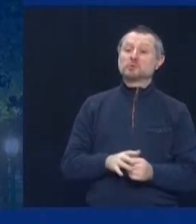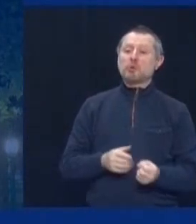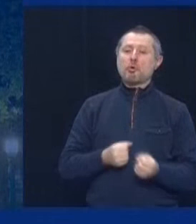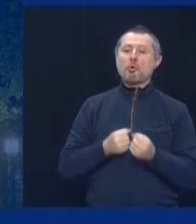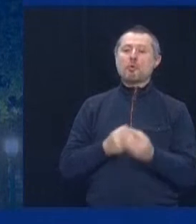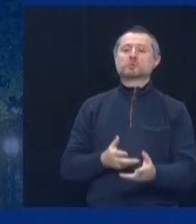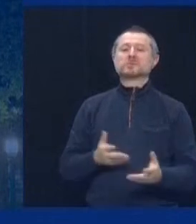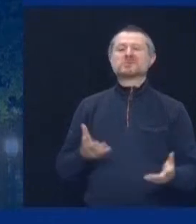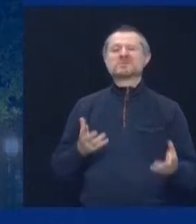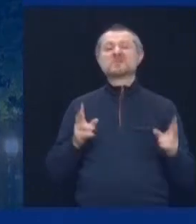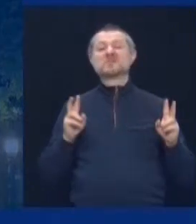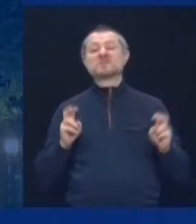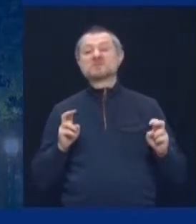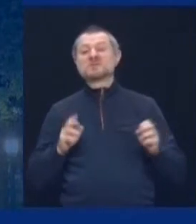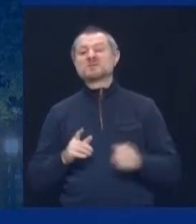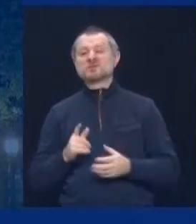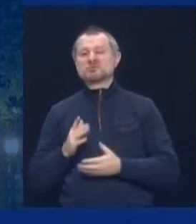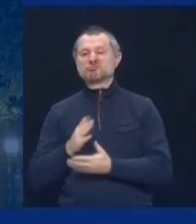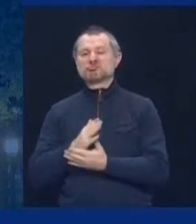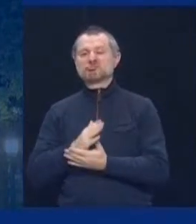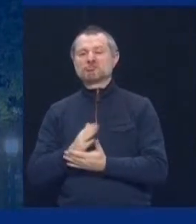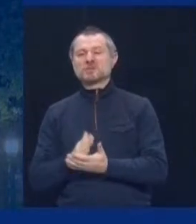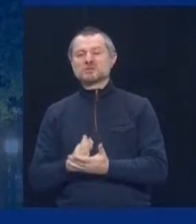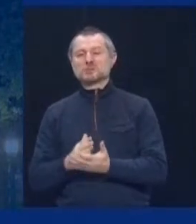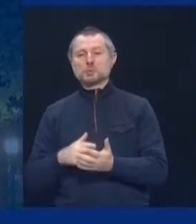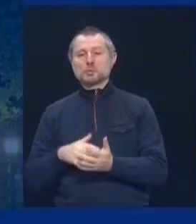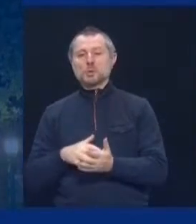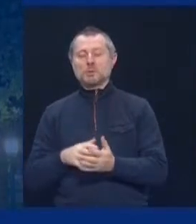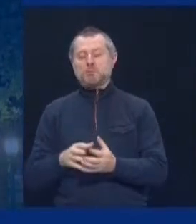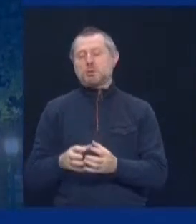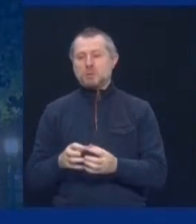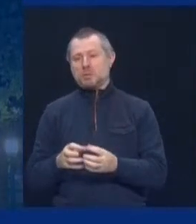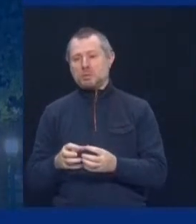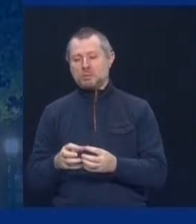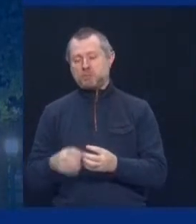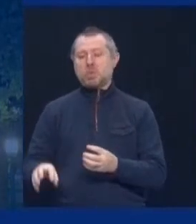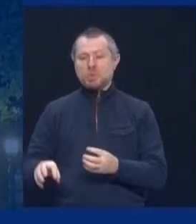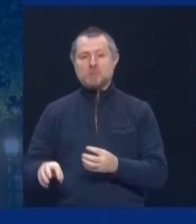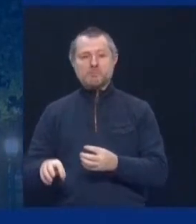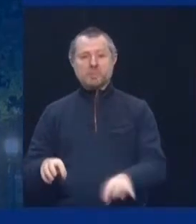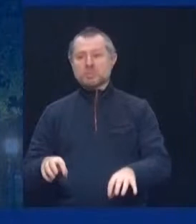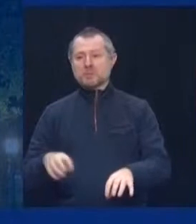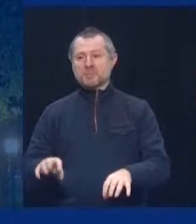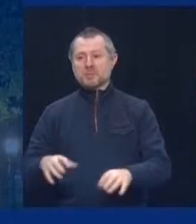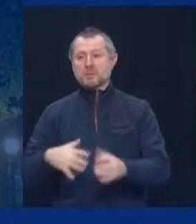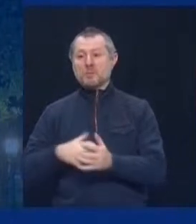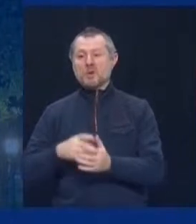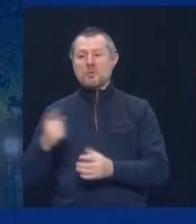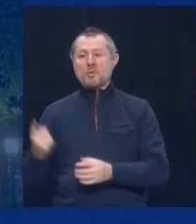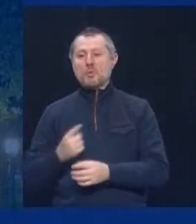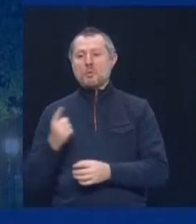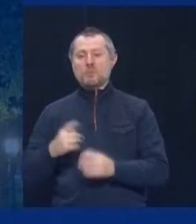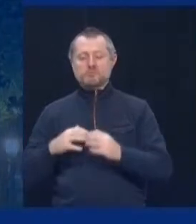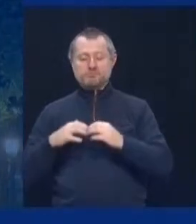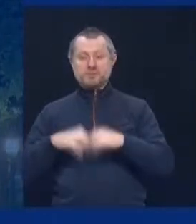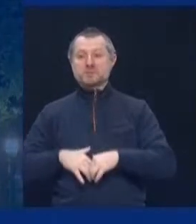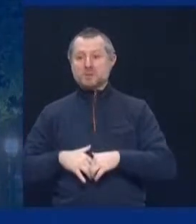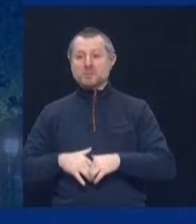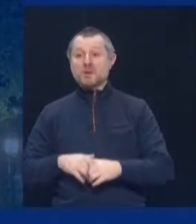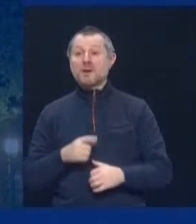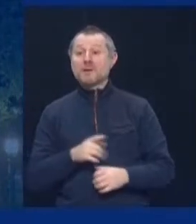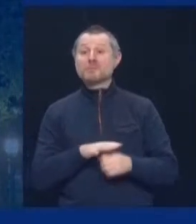explodes the crack. The weak crumble. But pressure also forges